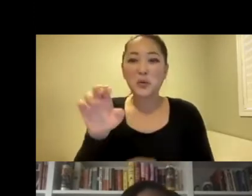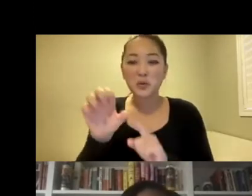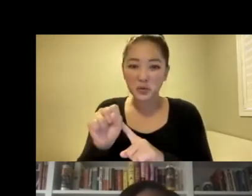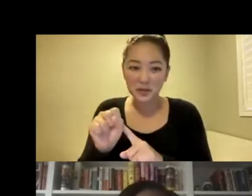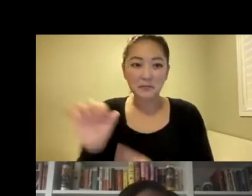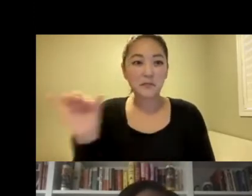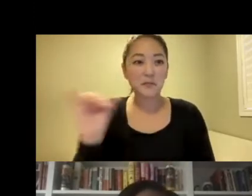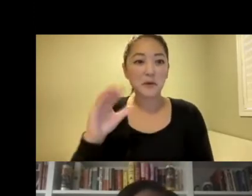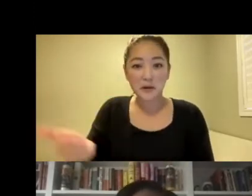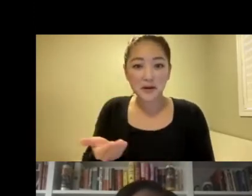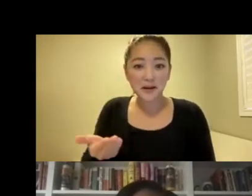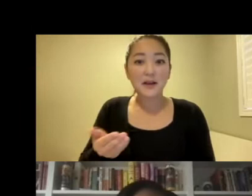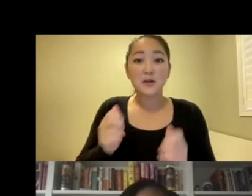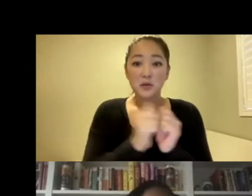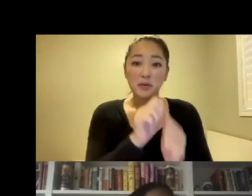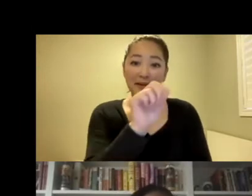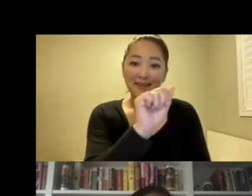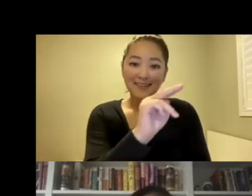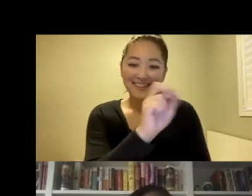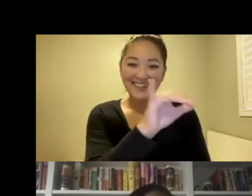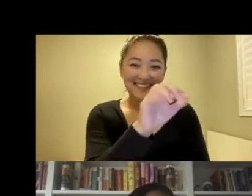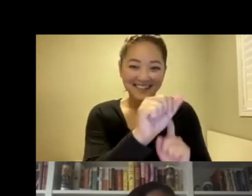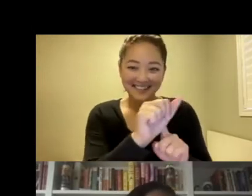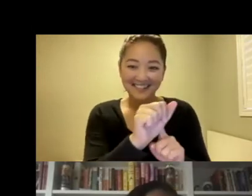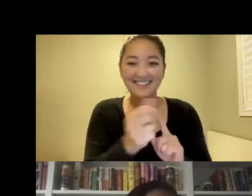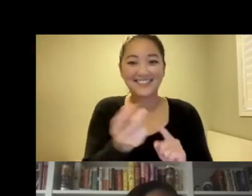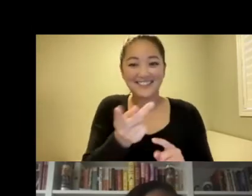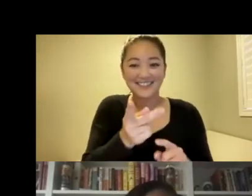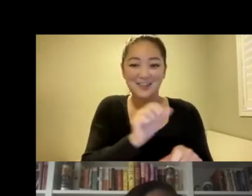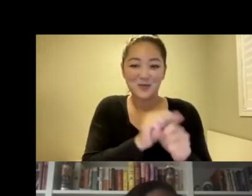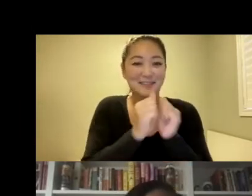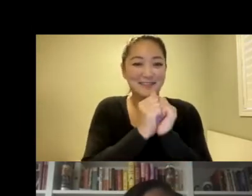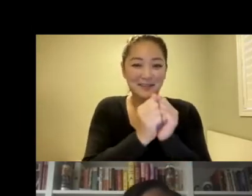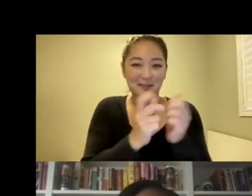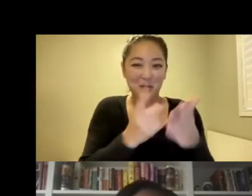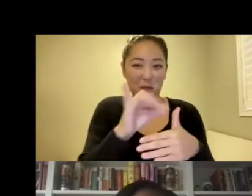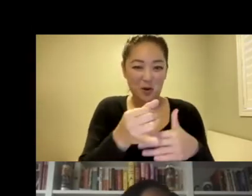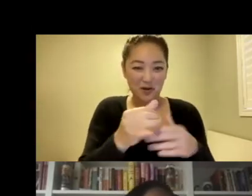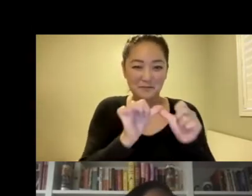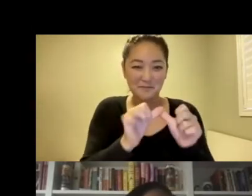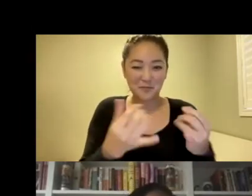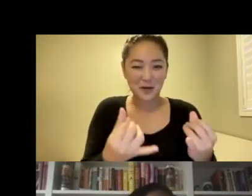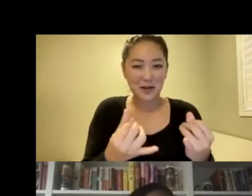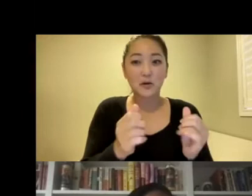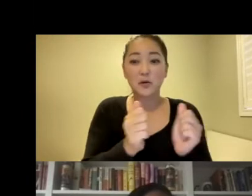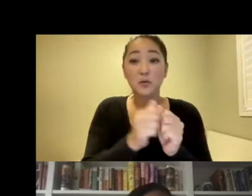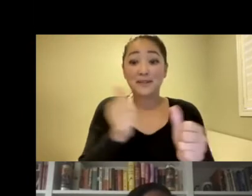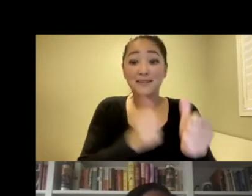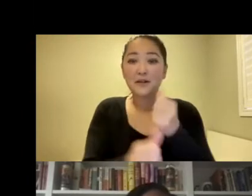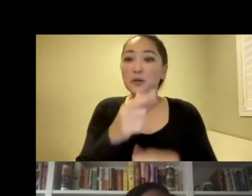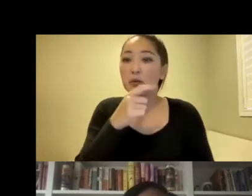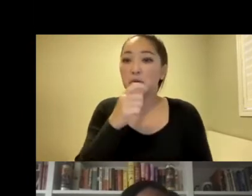invited by Ananya to collaborate on our current project that's in development with the CBC,